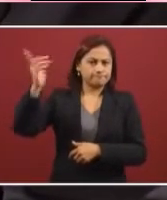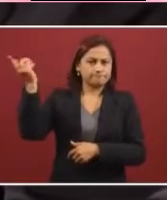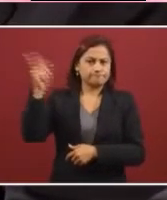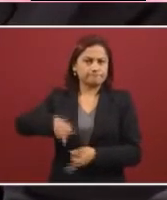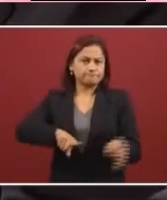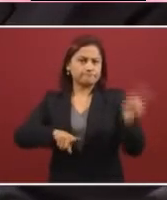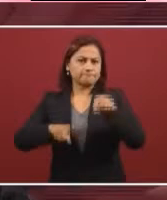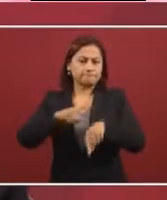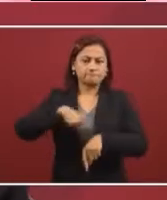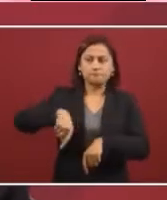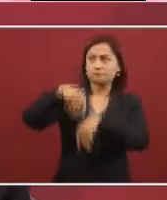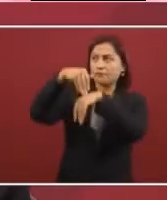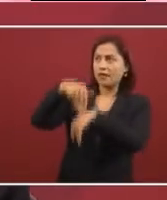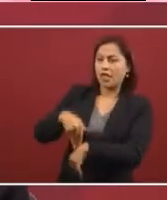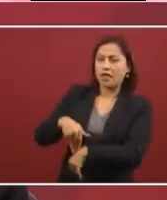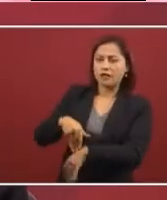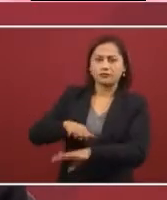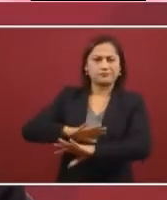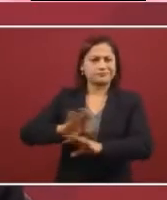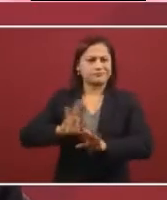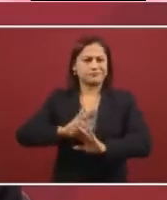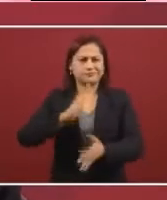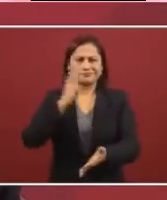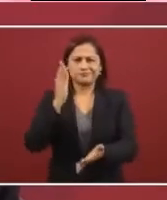This is ended.